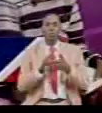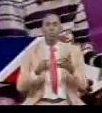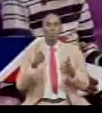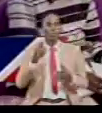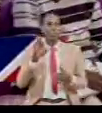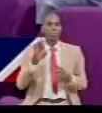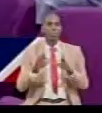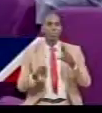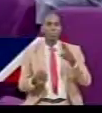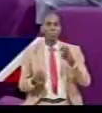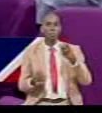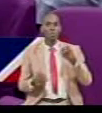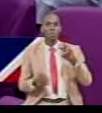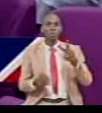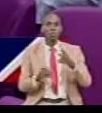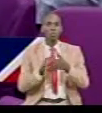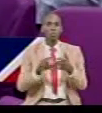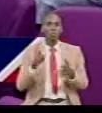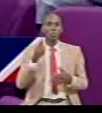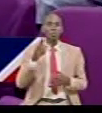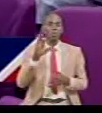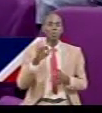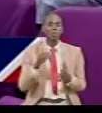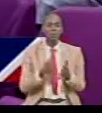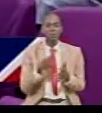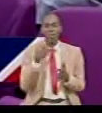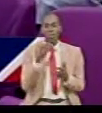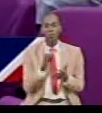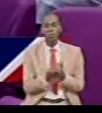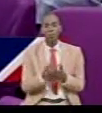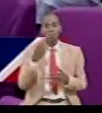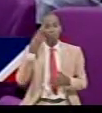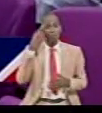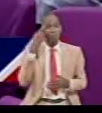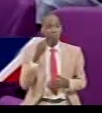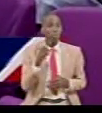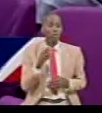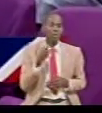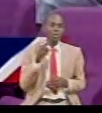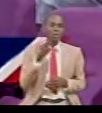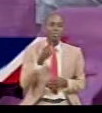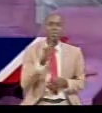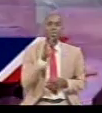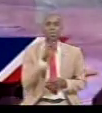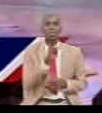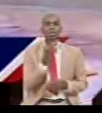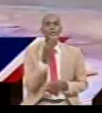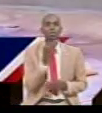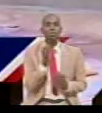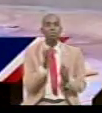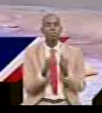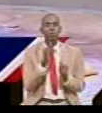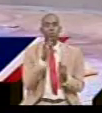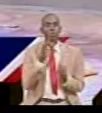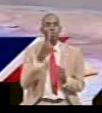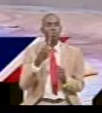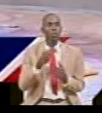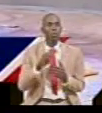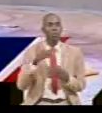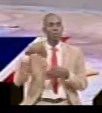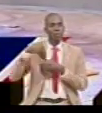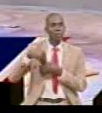29. In verse 29, it says, for he is a Jew, which is one inwardly,